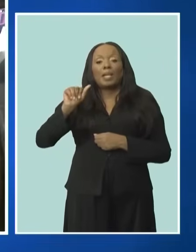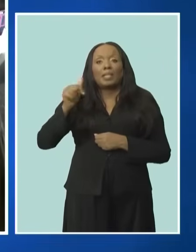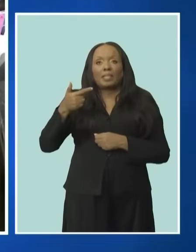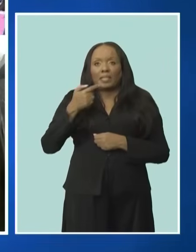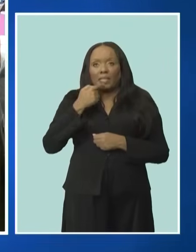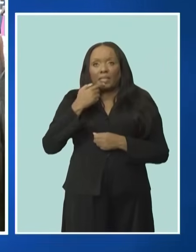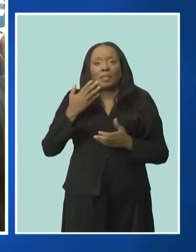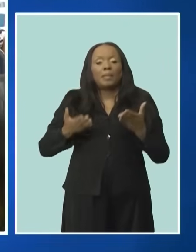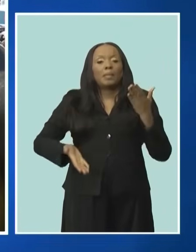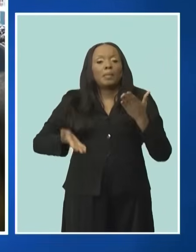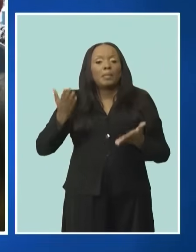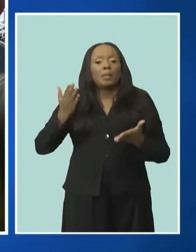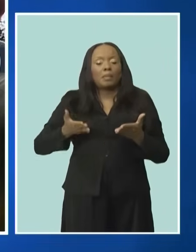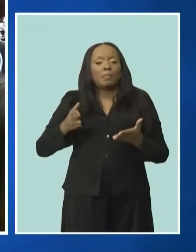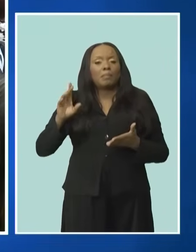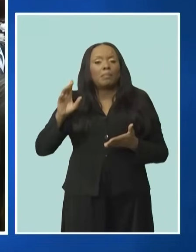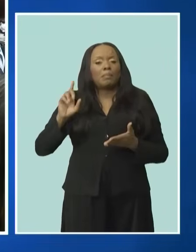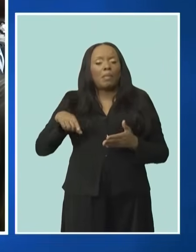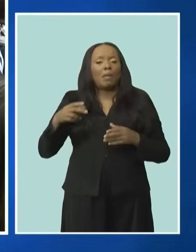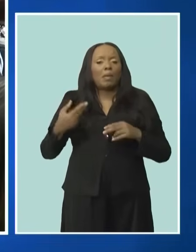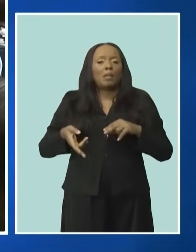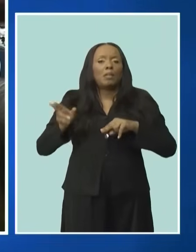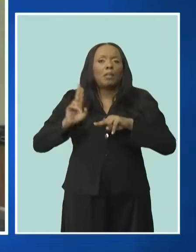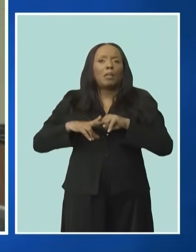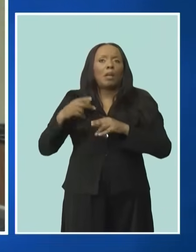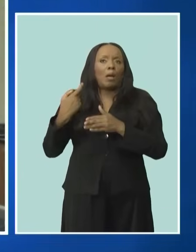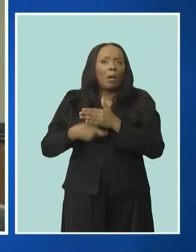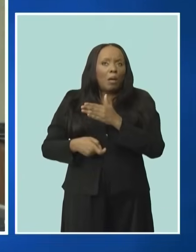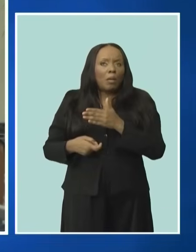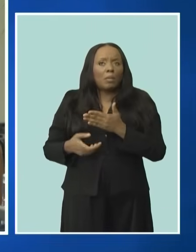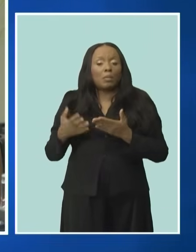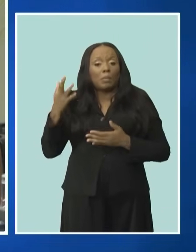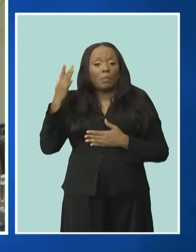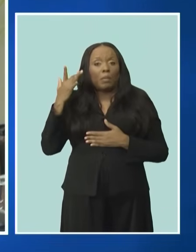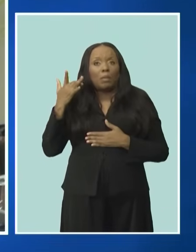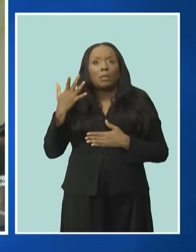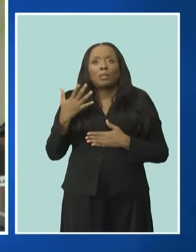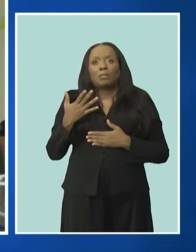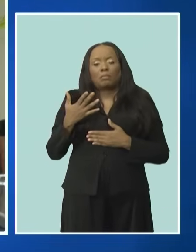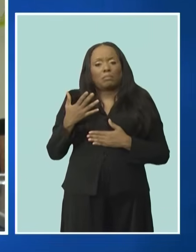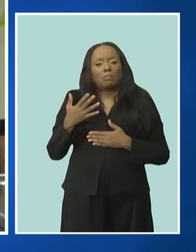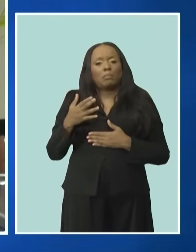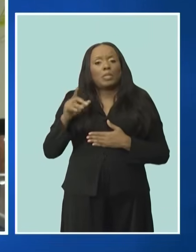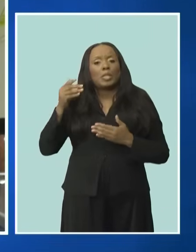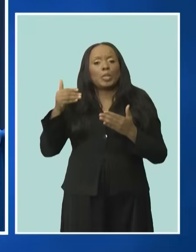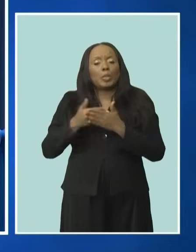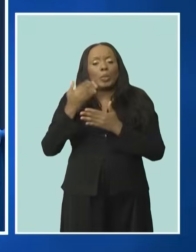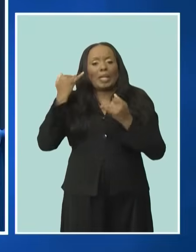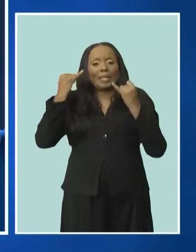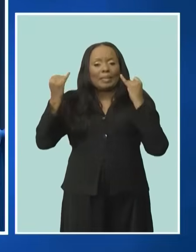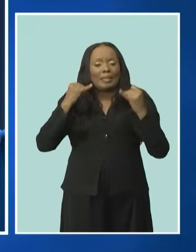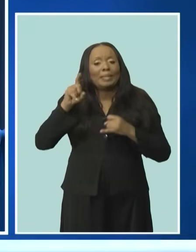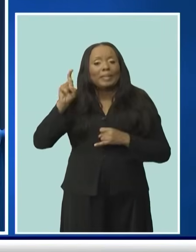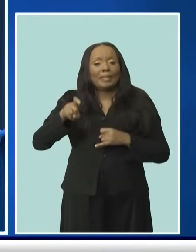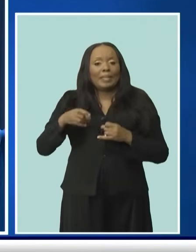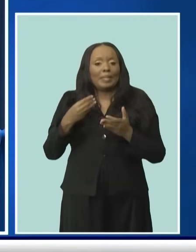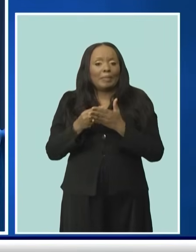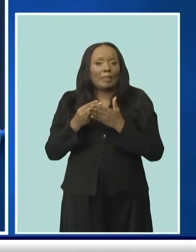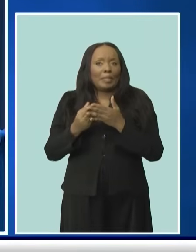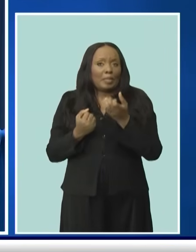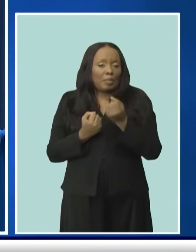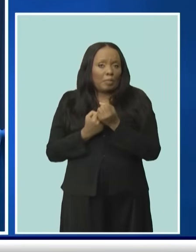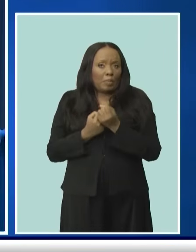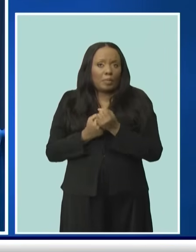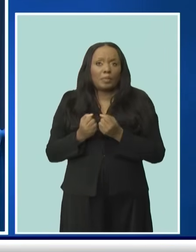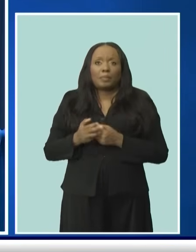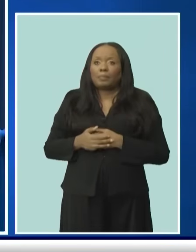consider making the step to raise its fees to foot the cost of implementing the new initiatives. I am minded to tell you